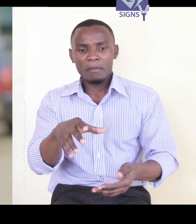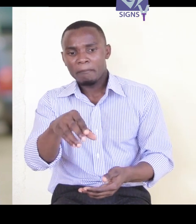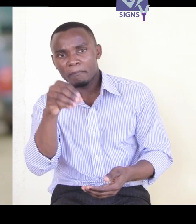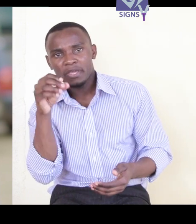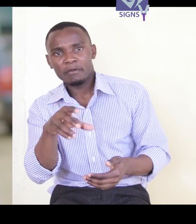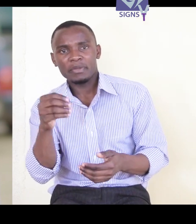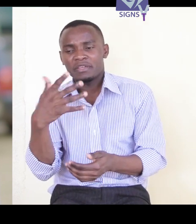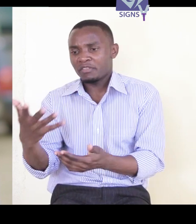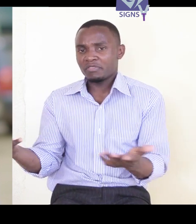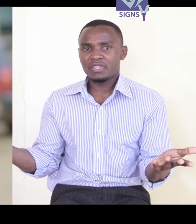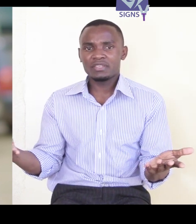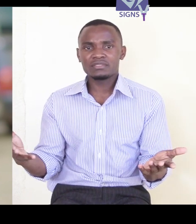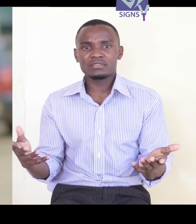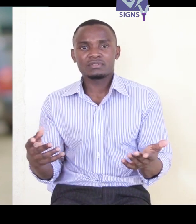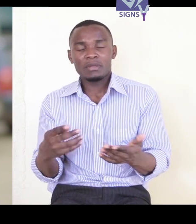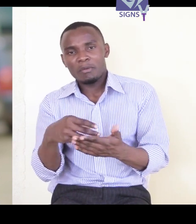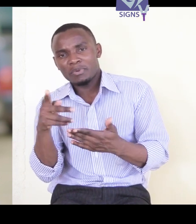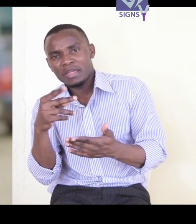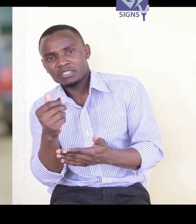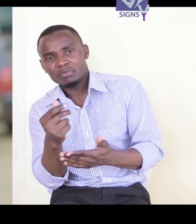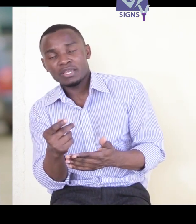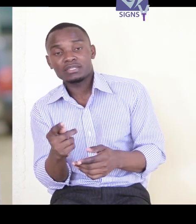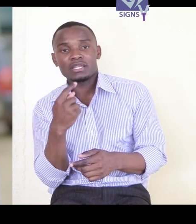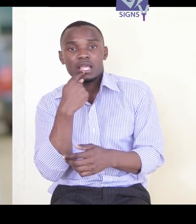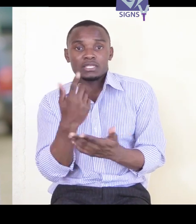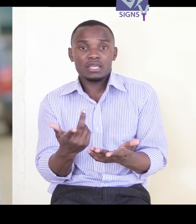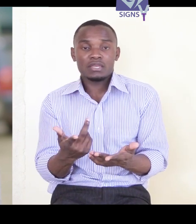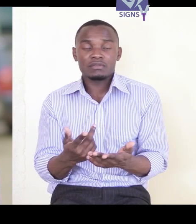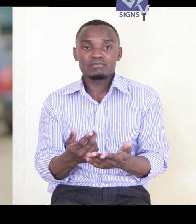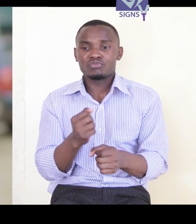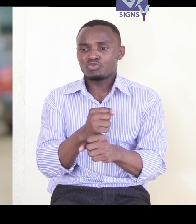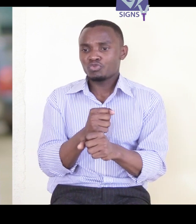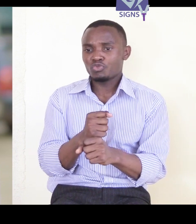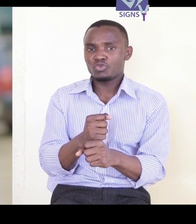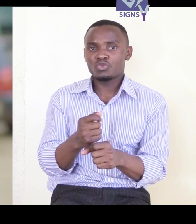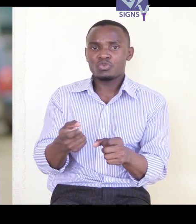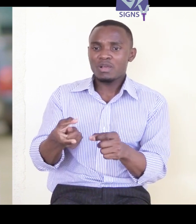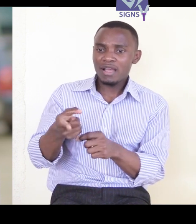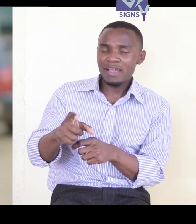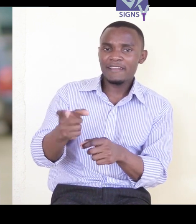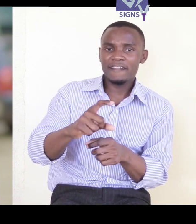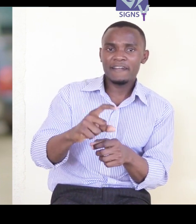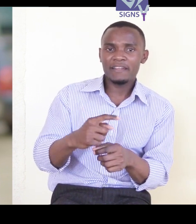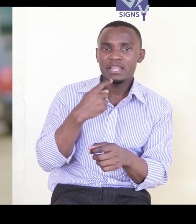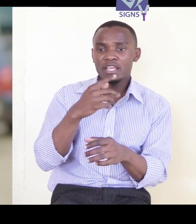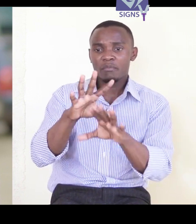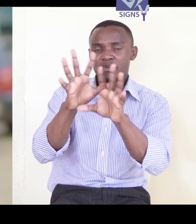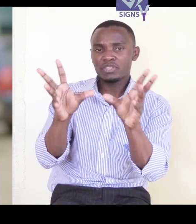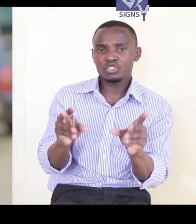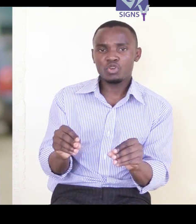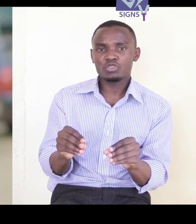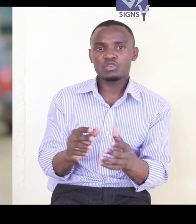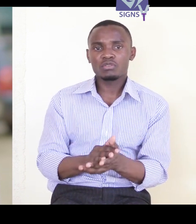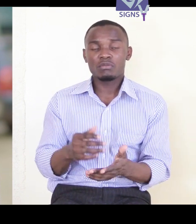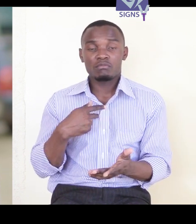I want. They will pick them for me. They will read for me the prices. Then we go to pay. They do their calculation. They will tell me